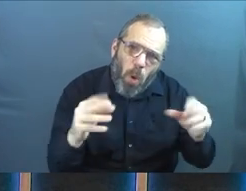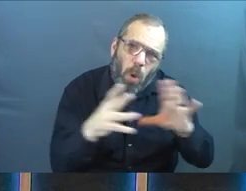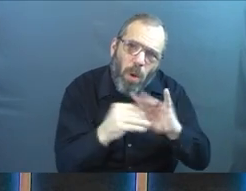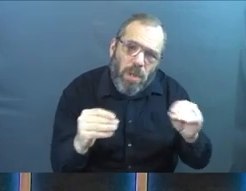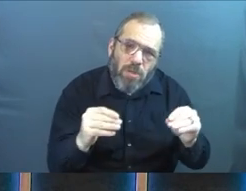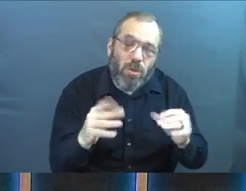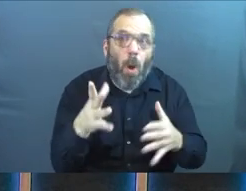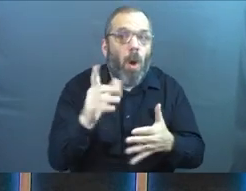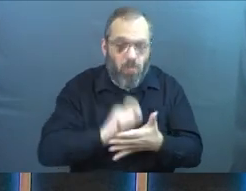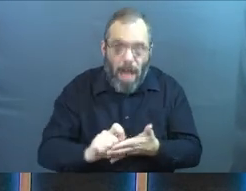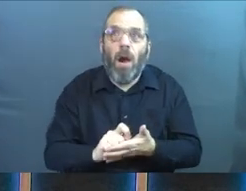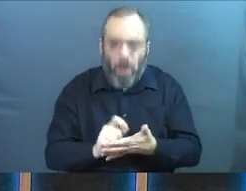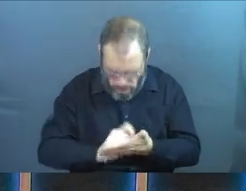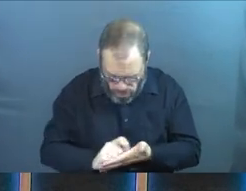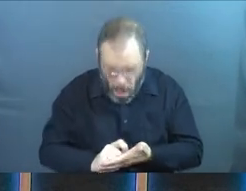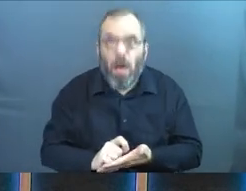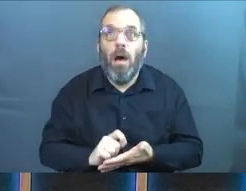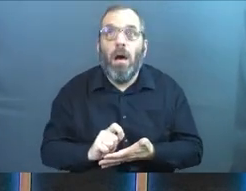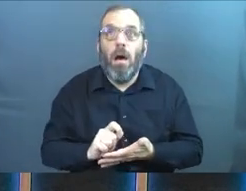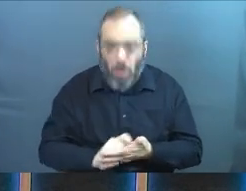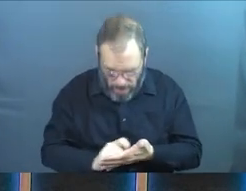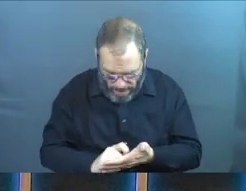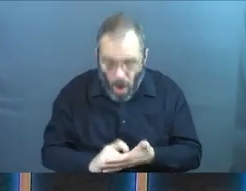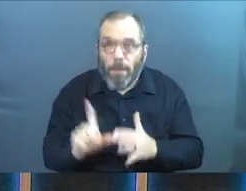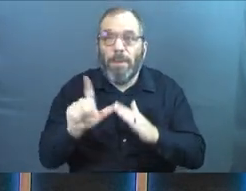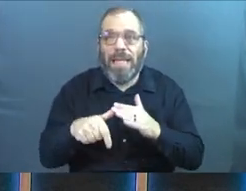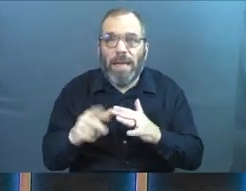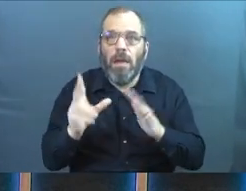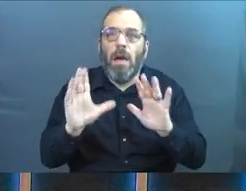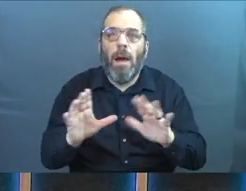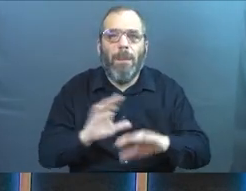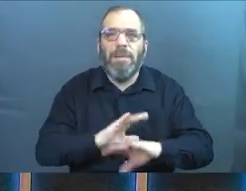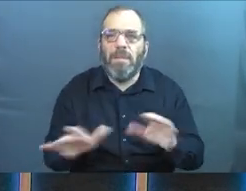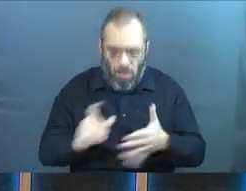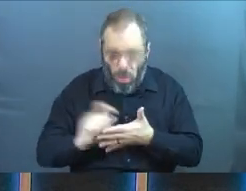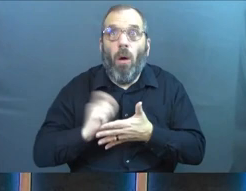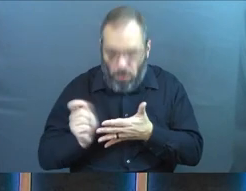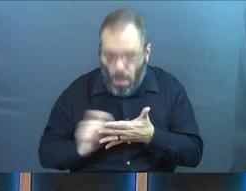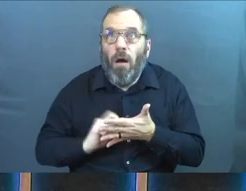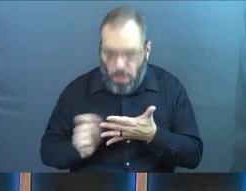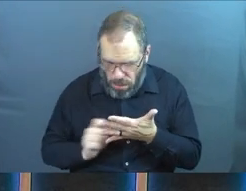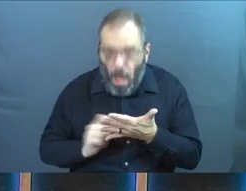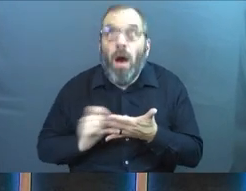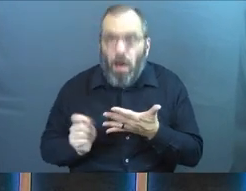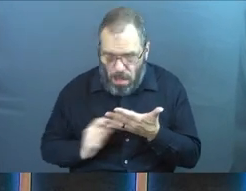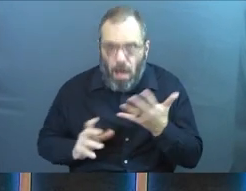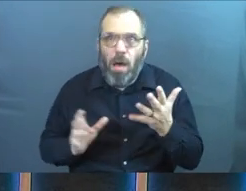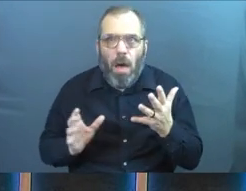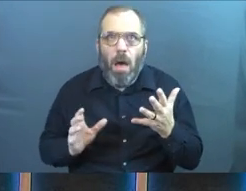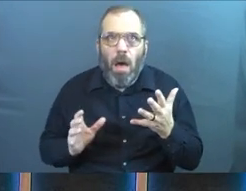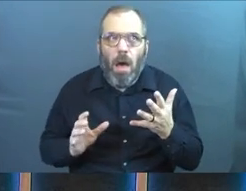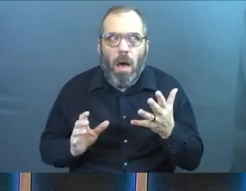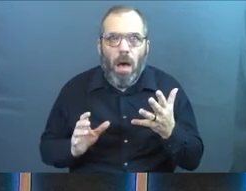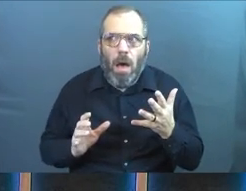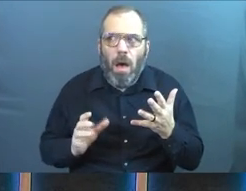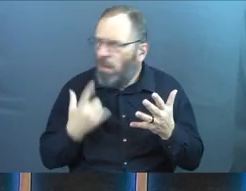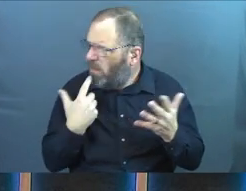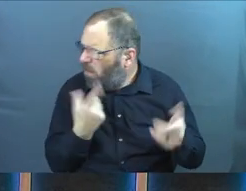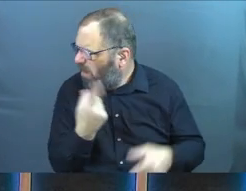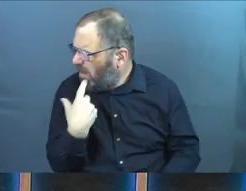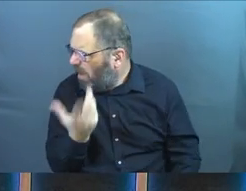write down what you want to. Write down what you might want to look up later. But don't write down so much that you're not in this with us.